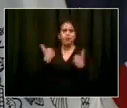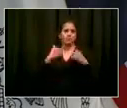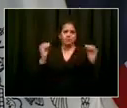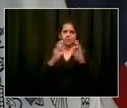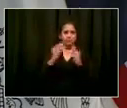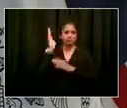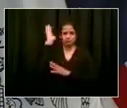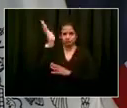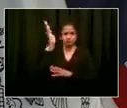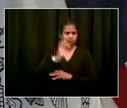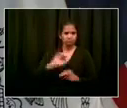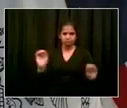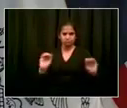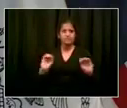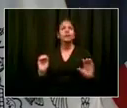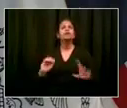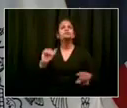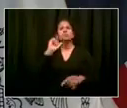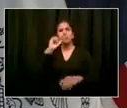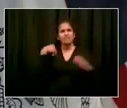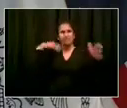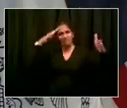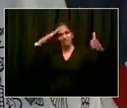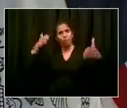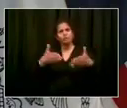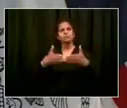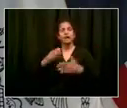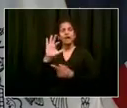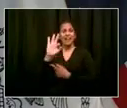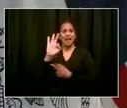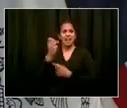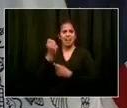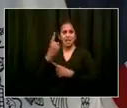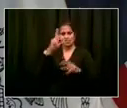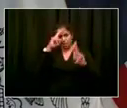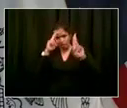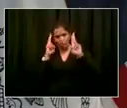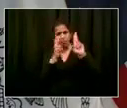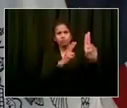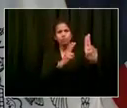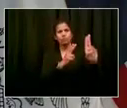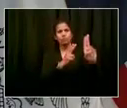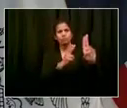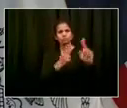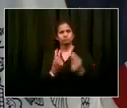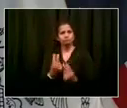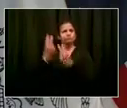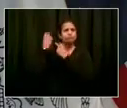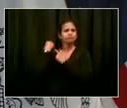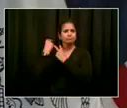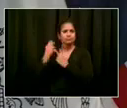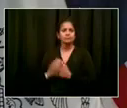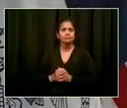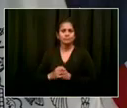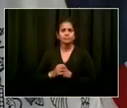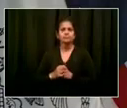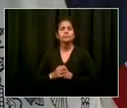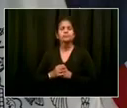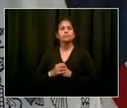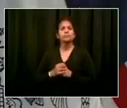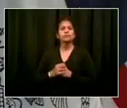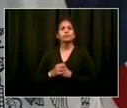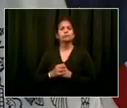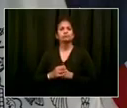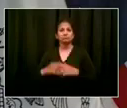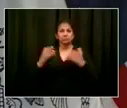on remembering the folks we lost. But, it's also another moment to say, you think